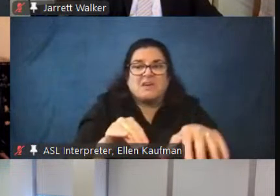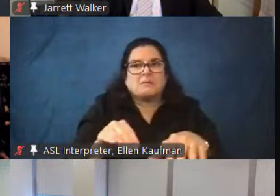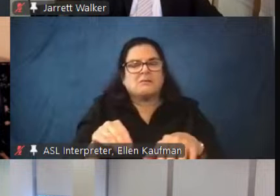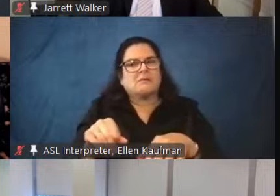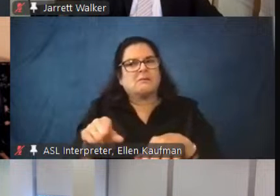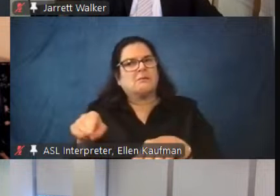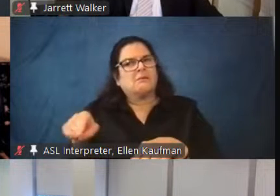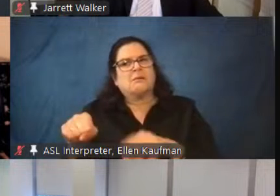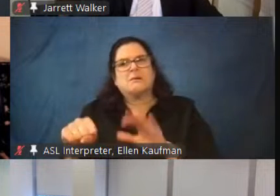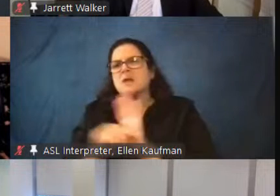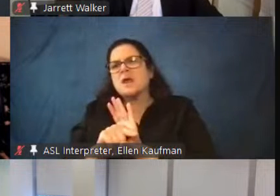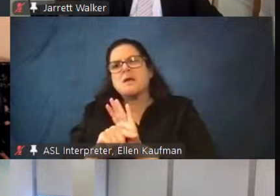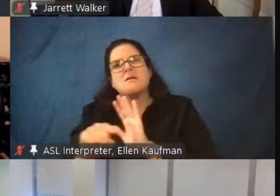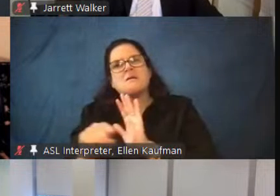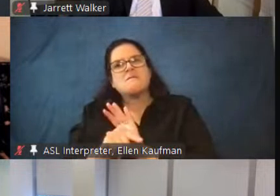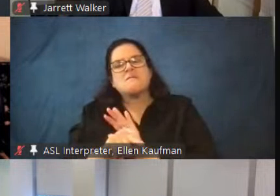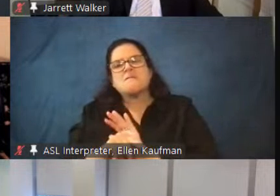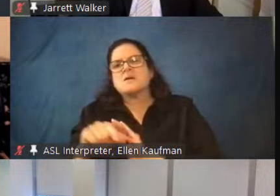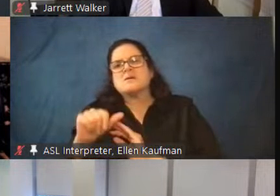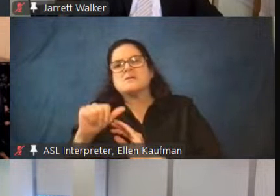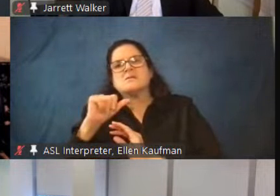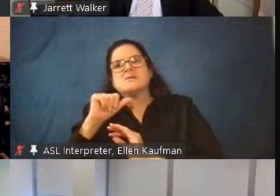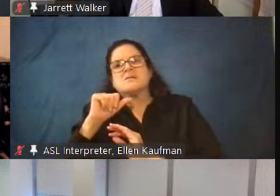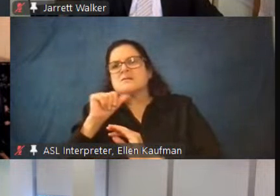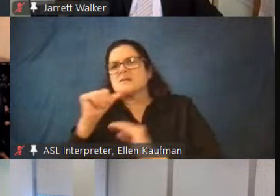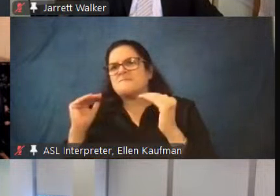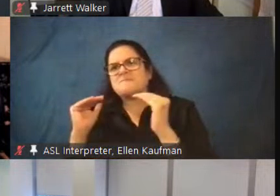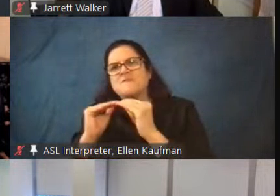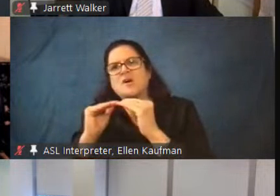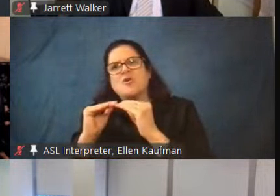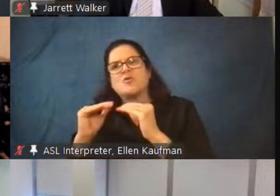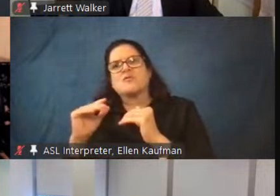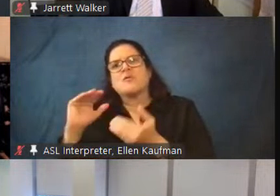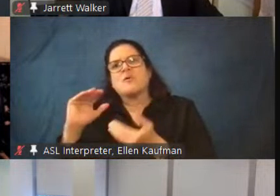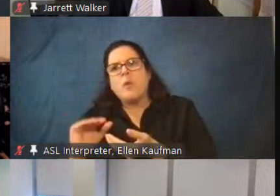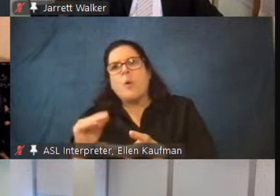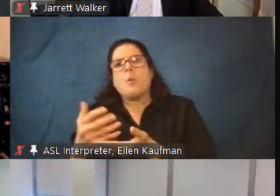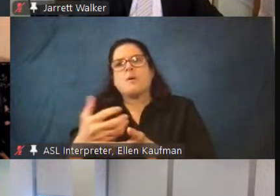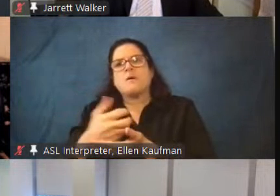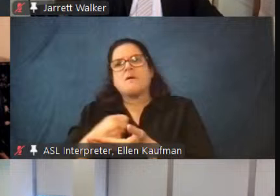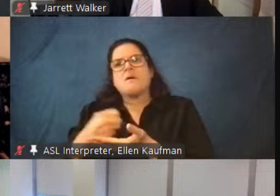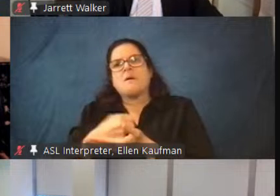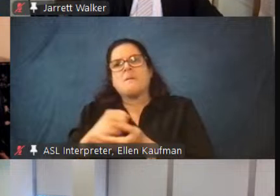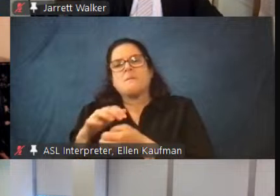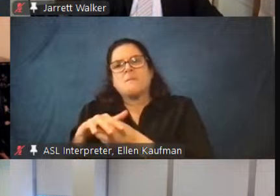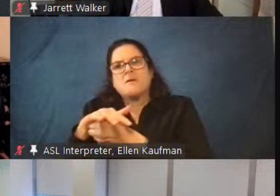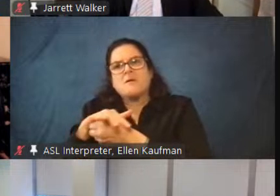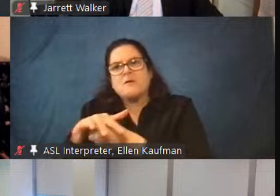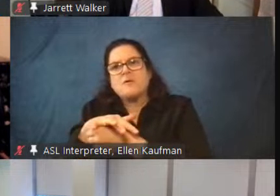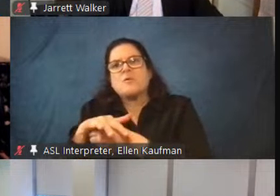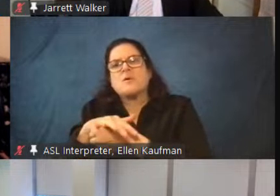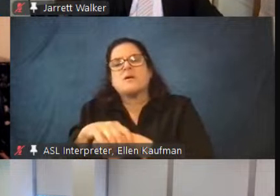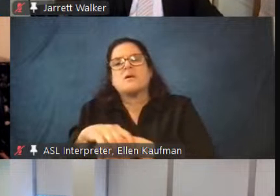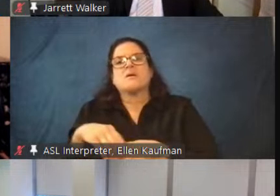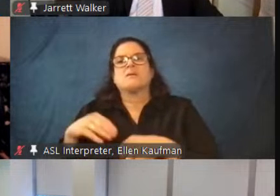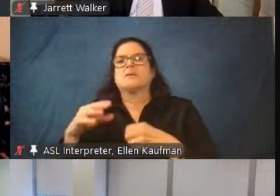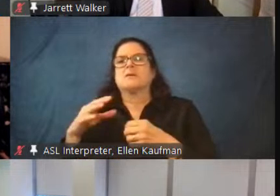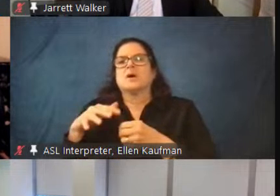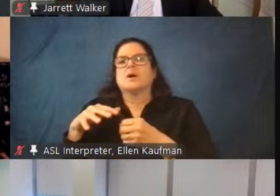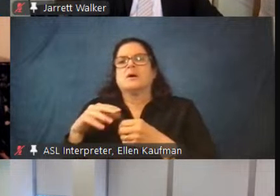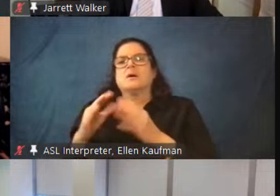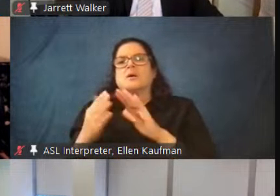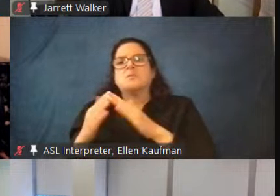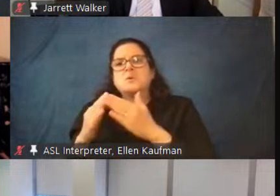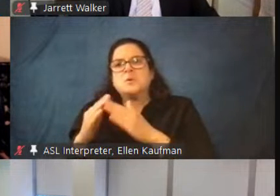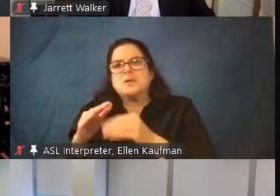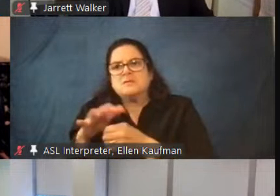the opportunity to fix that is where we are today. That is why this discussion is so important. And that is why at the end of this discussion,